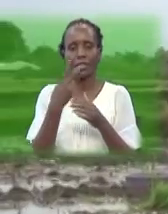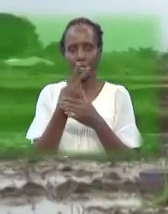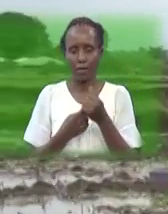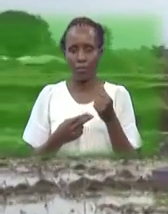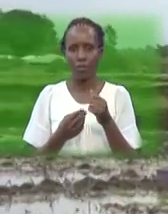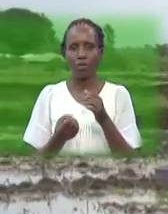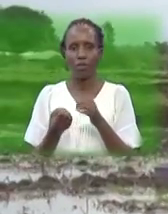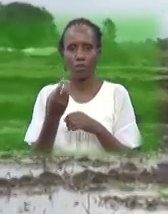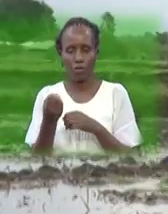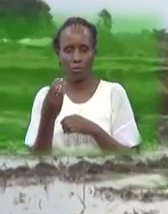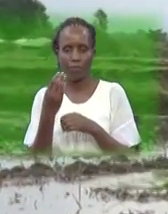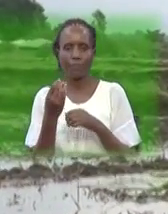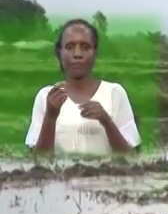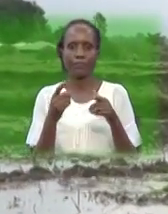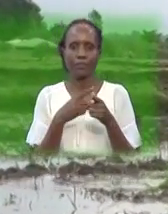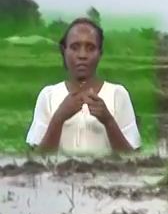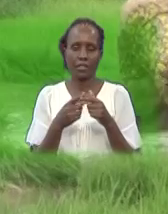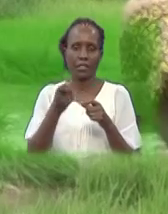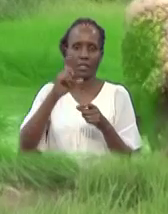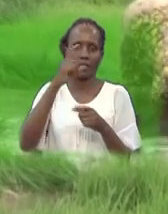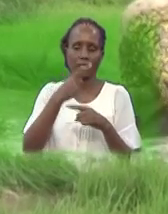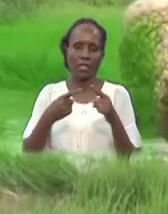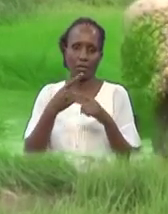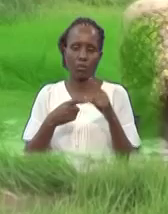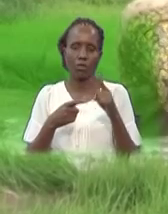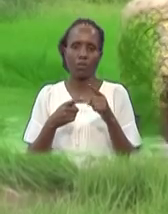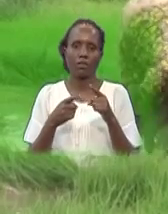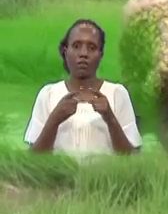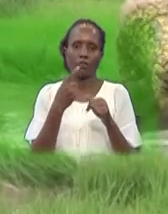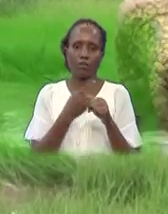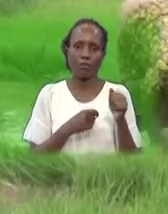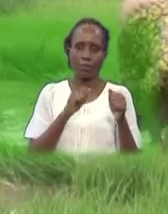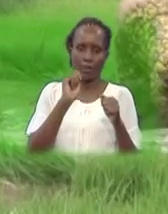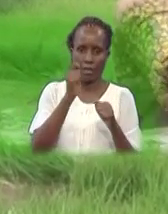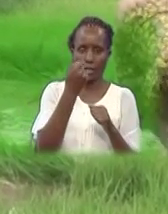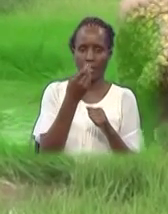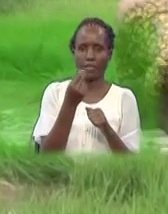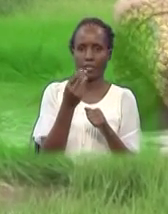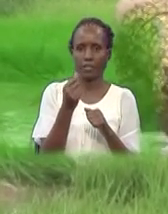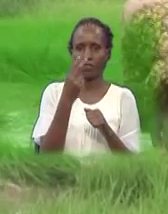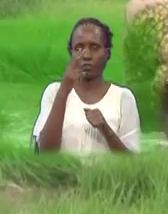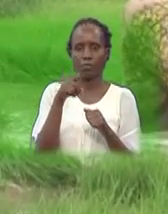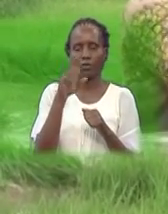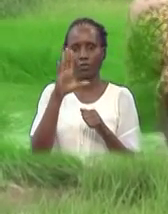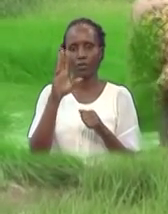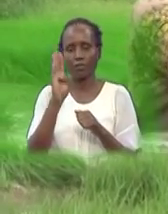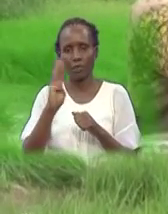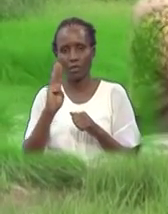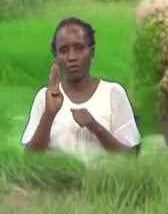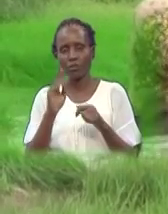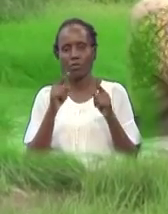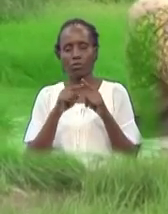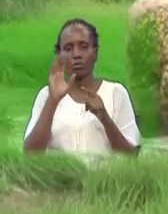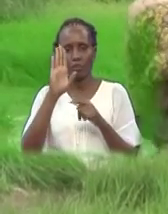Mwia, thereby increasing the current annual turnover from Kenya shillings 2.5 billion to 5